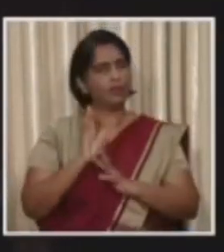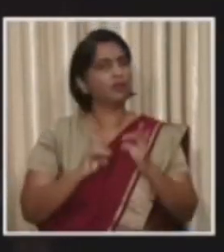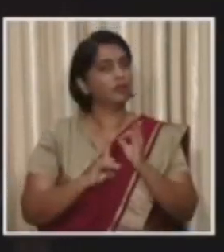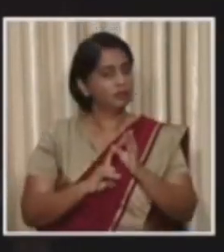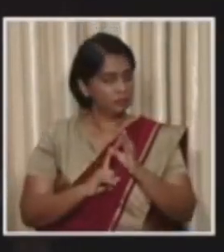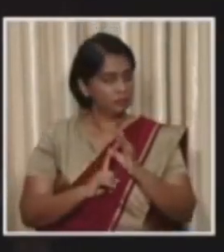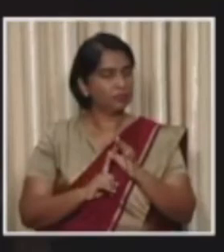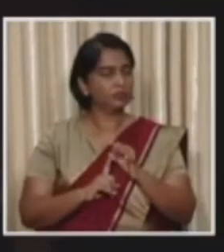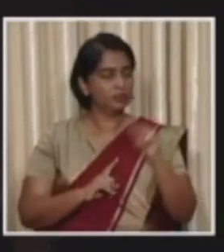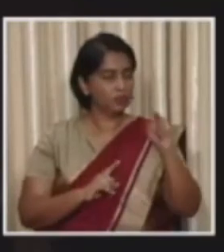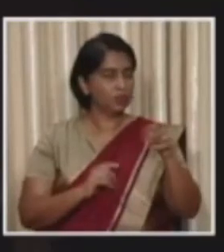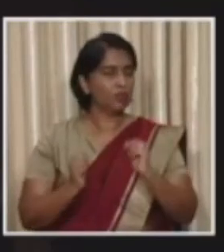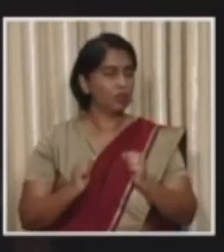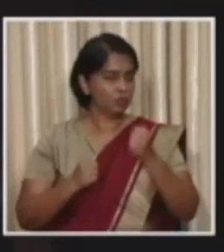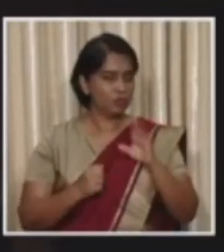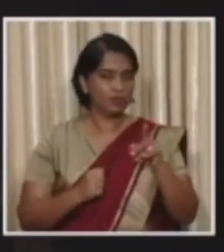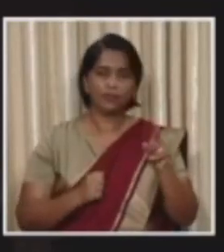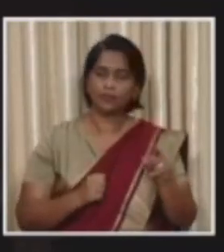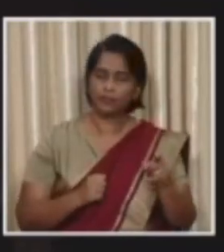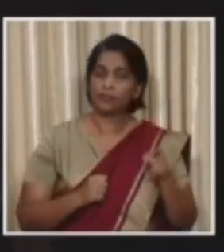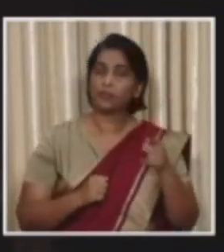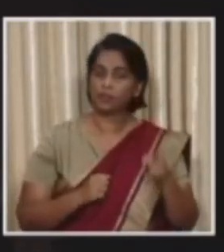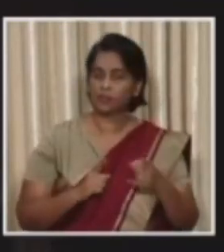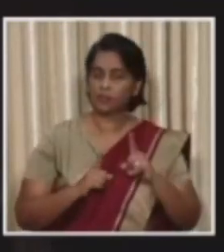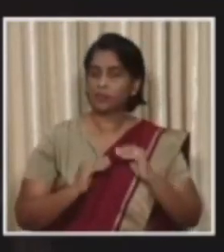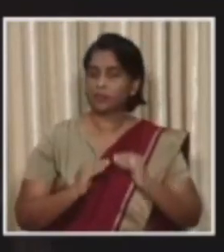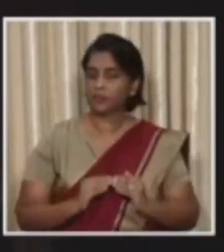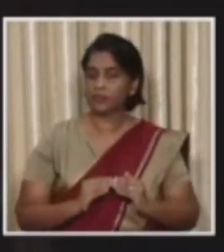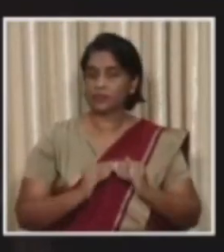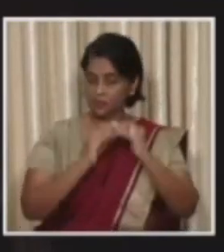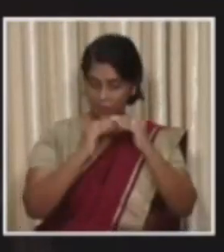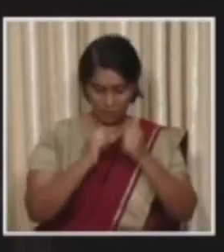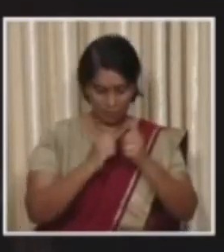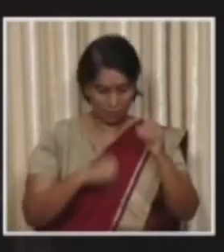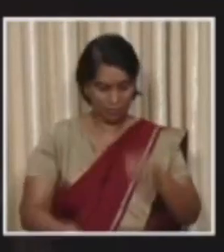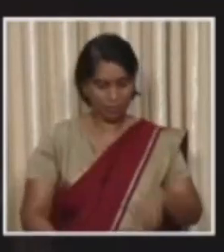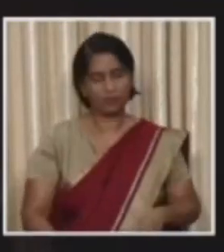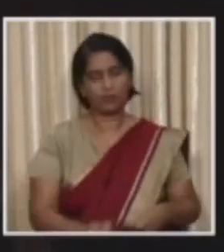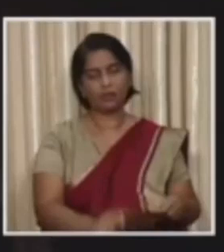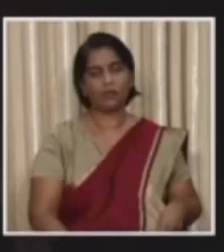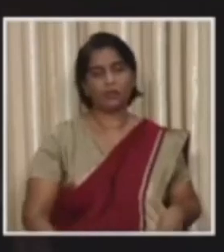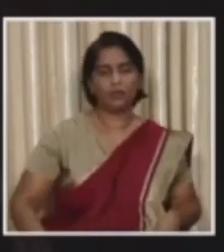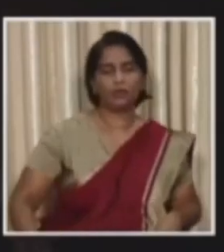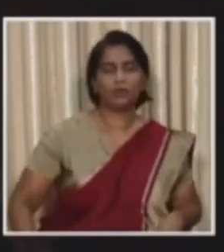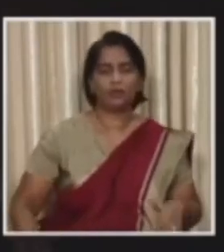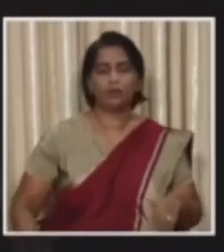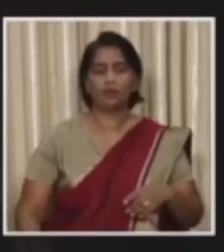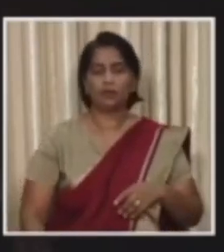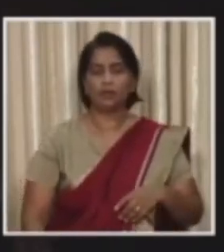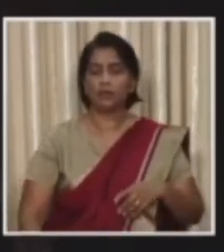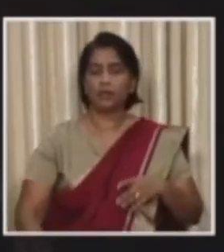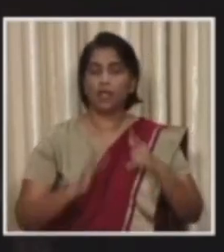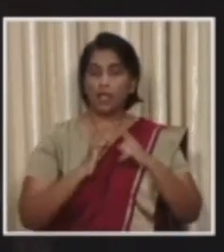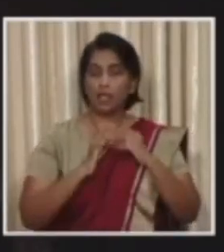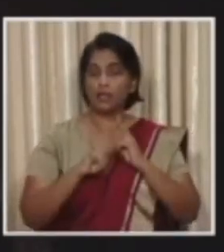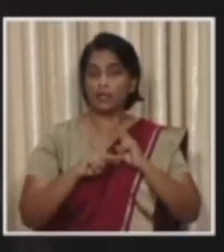to reassure that these developments are coming as an order from IMF, an order from